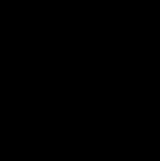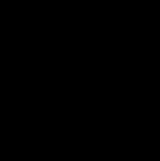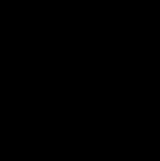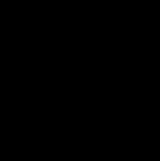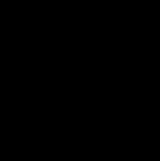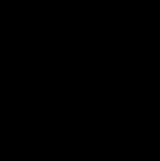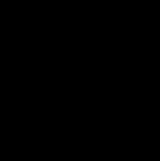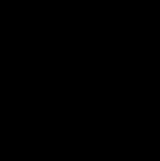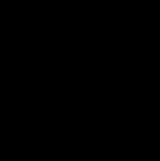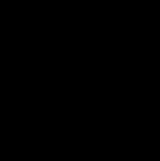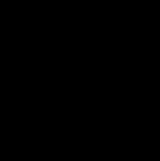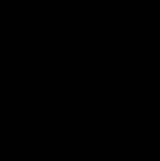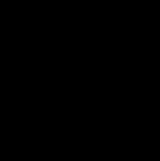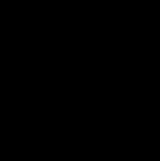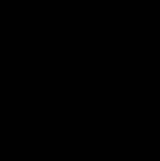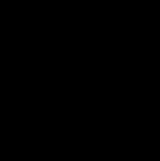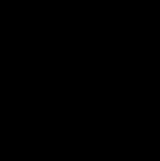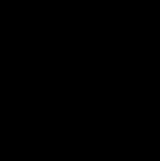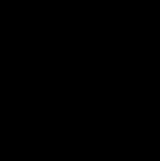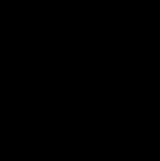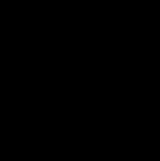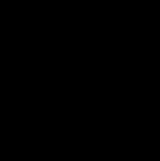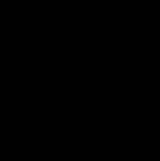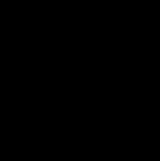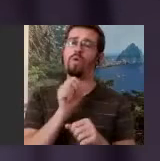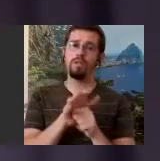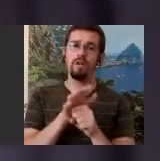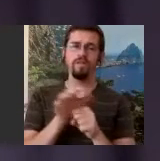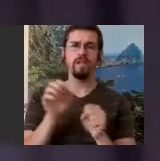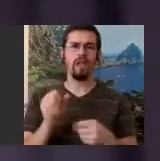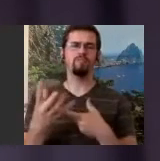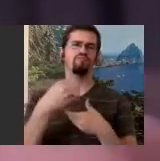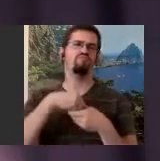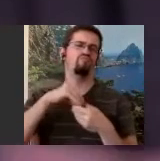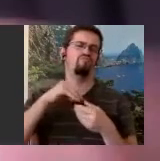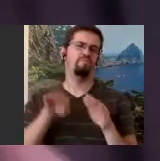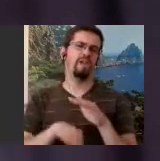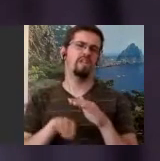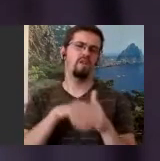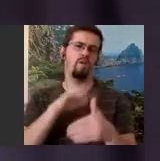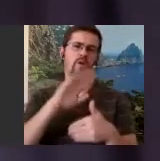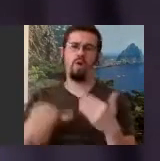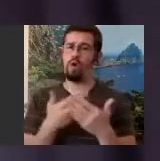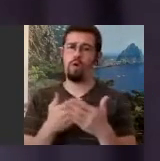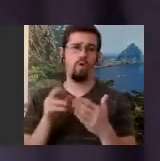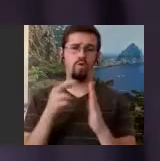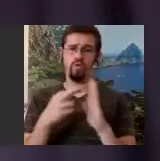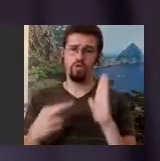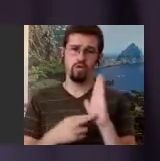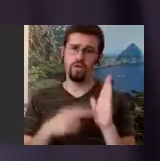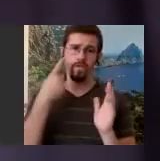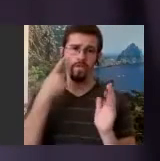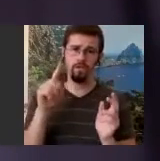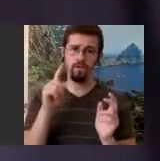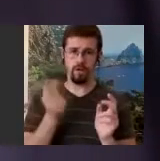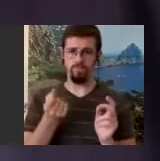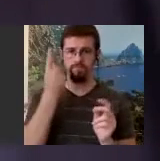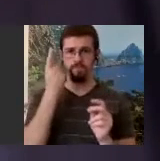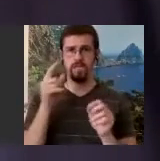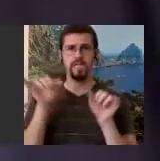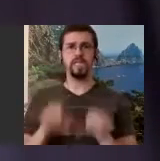this age, they will have internalized pretty much all of the rules for decoding standard notation.